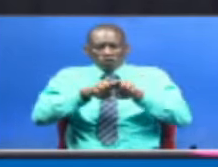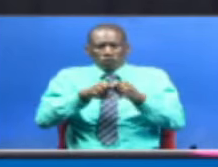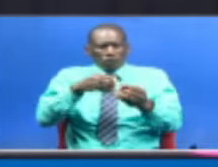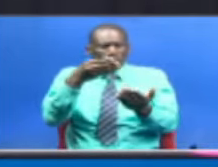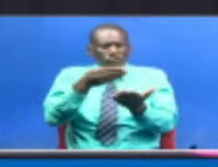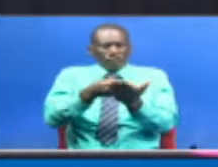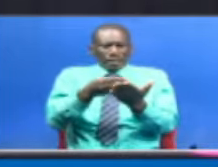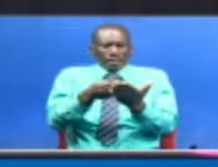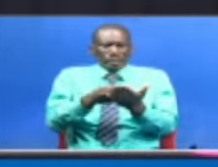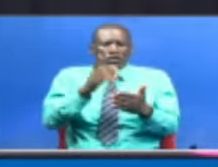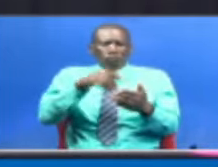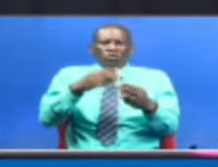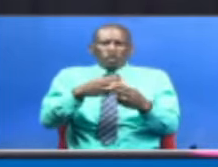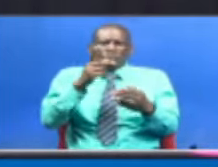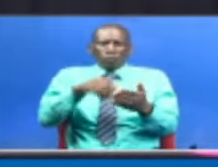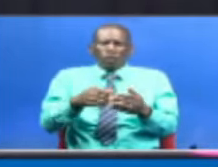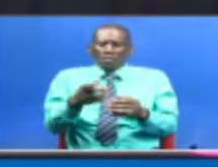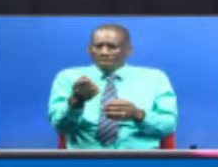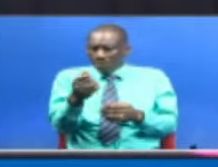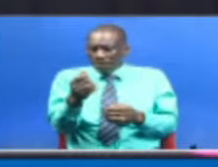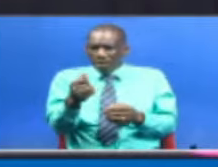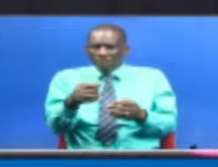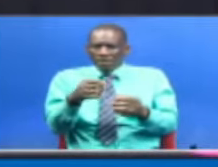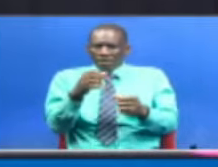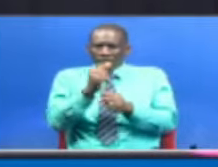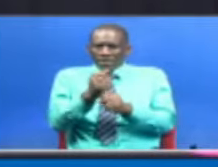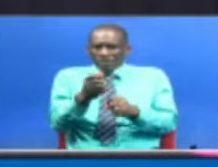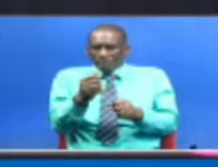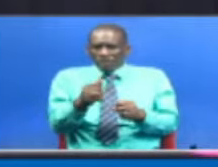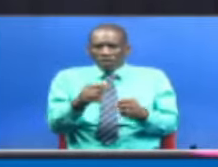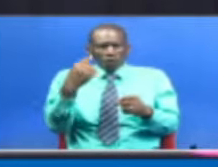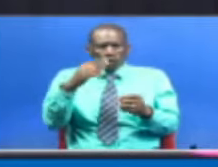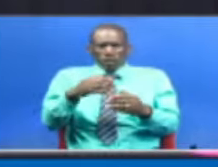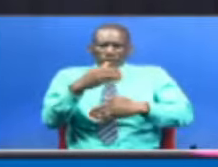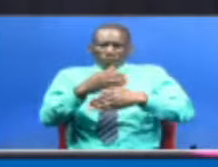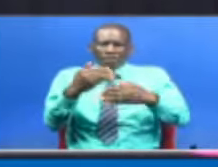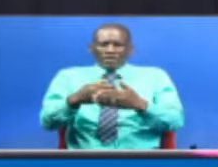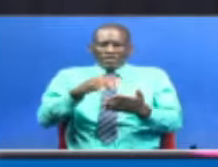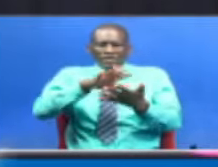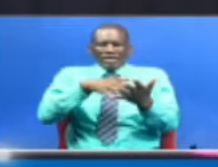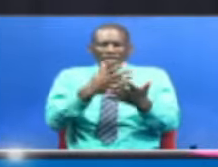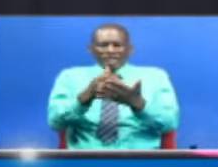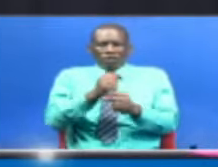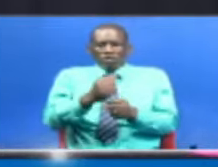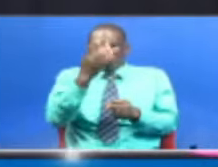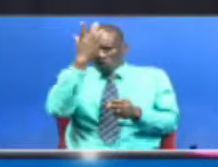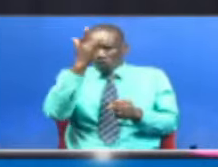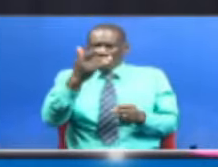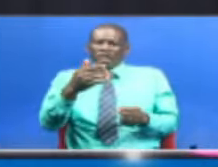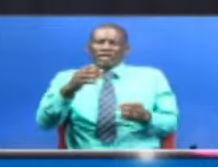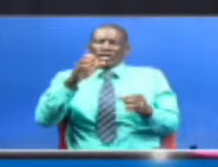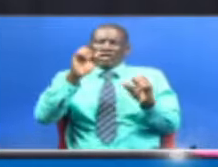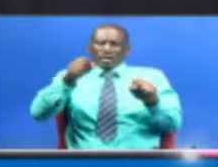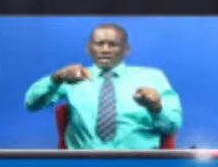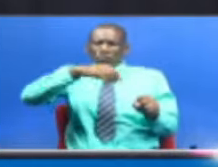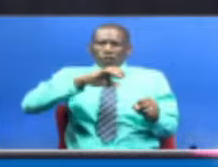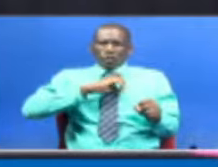refinancing, what do you call it, monetization of the built networks. Think about why do we have to own this